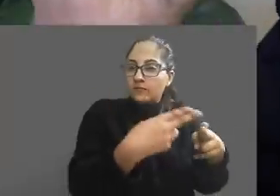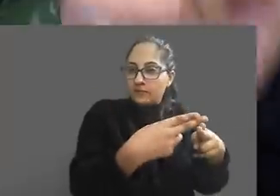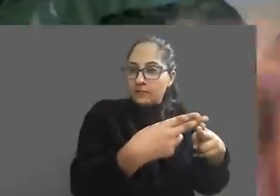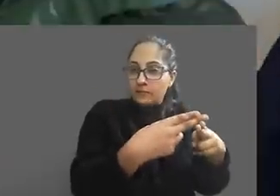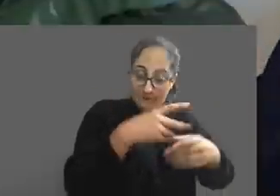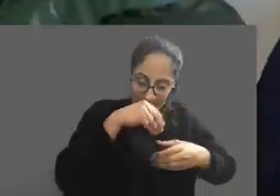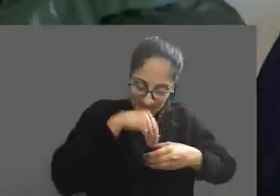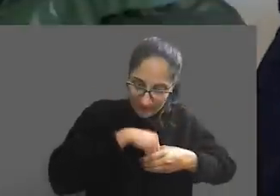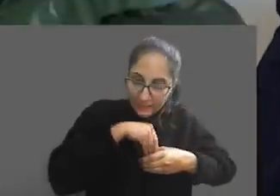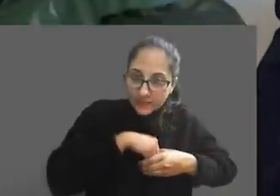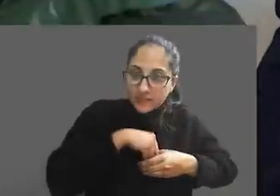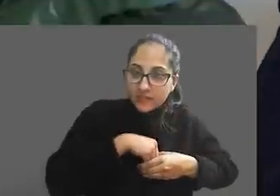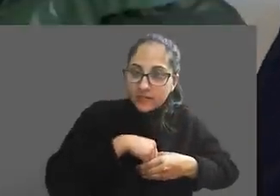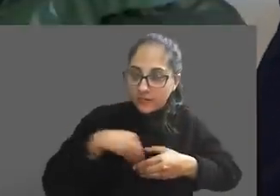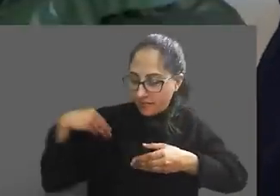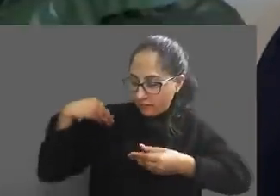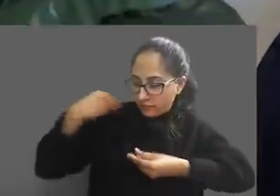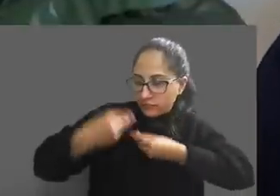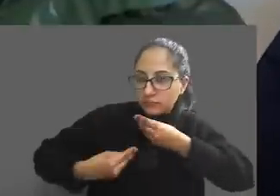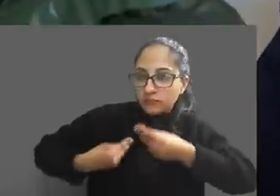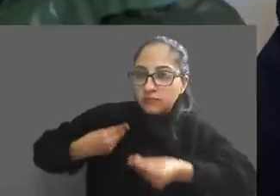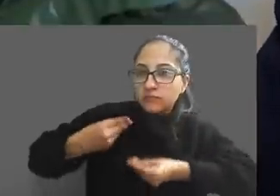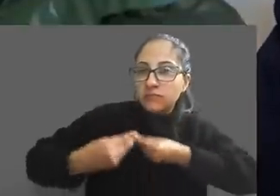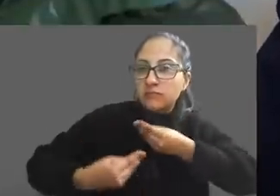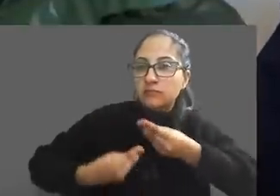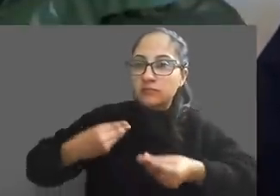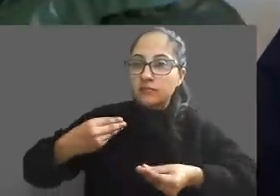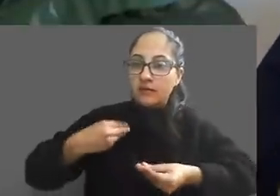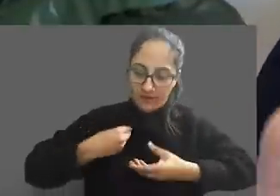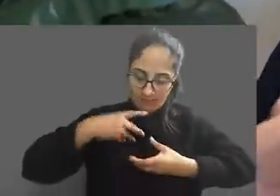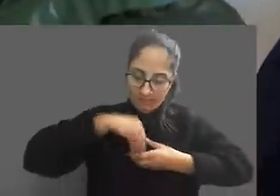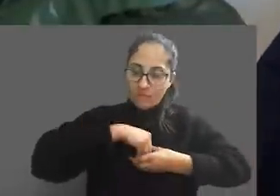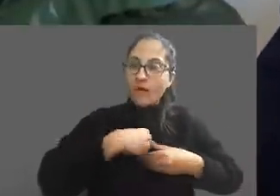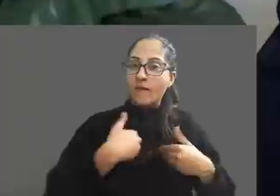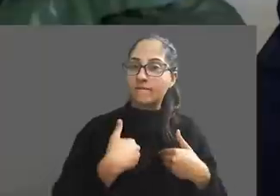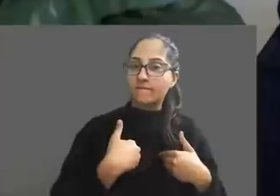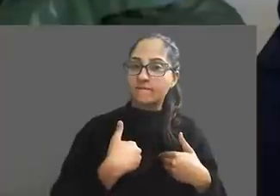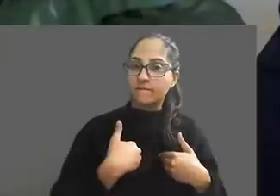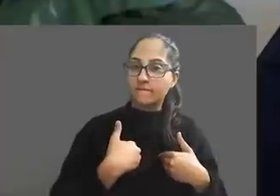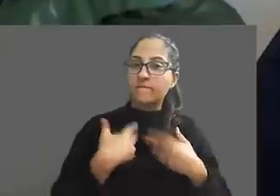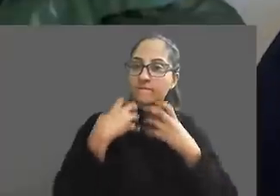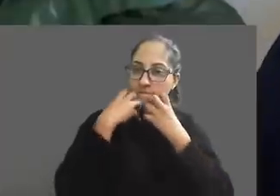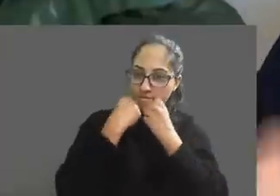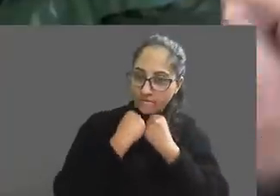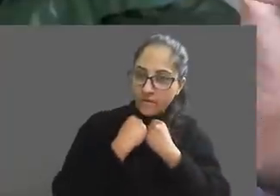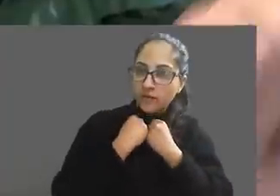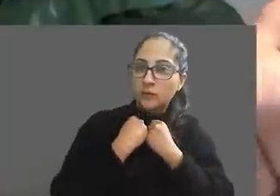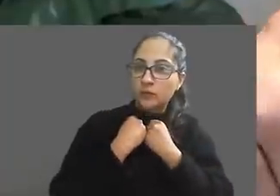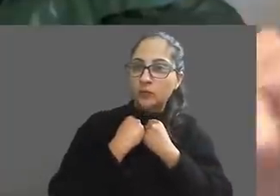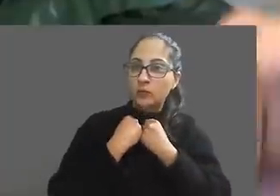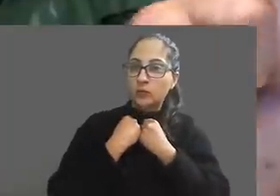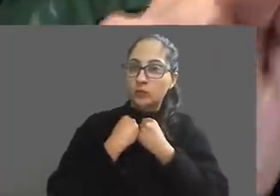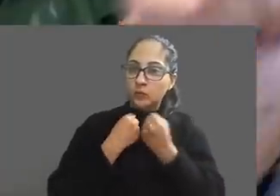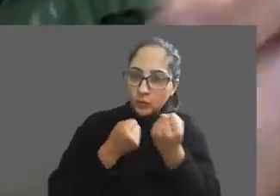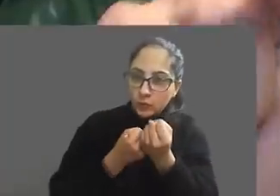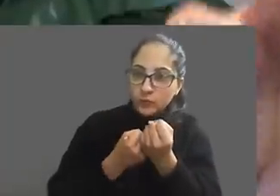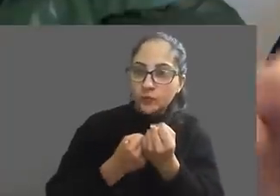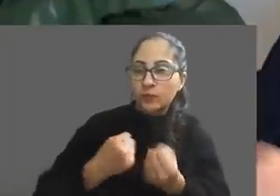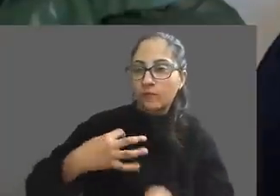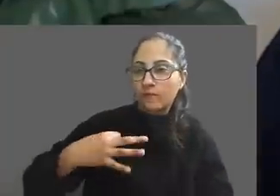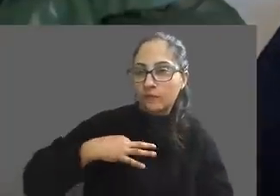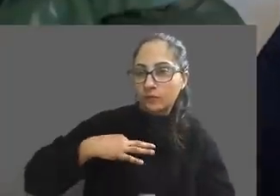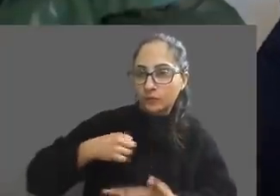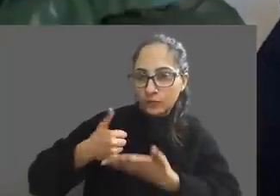the skies. Not upon the Sultan's dome do you build your nest. You are a